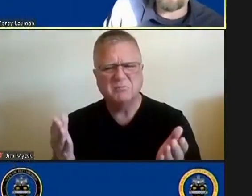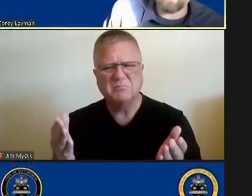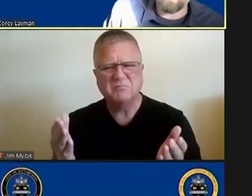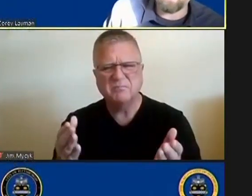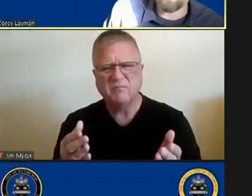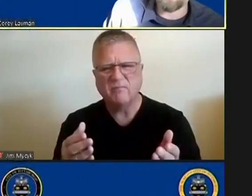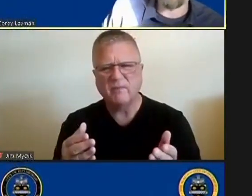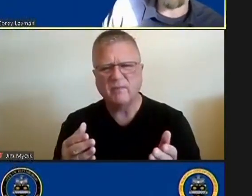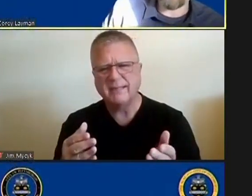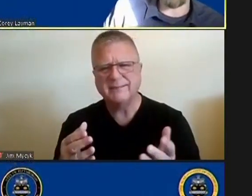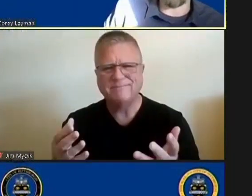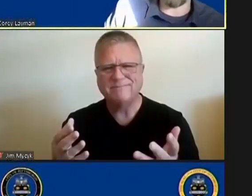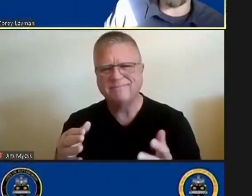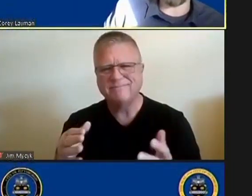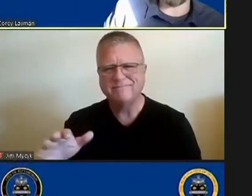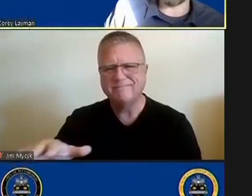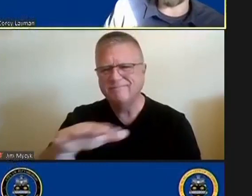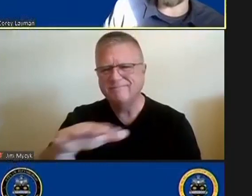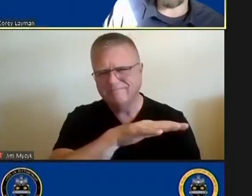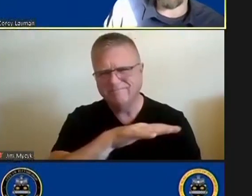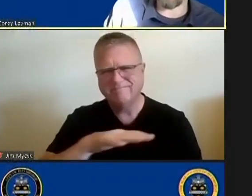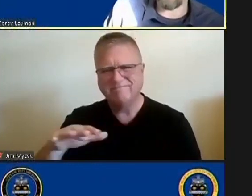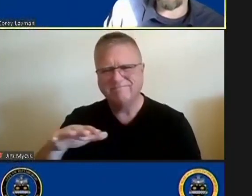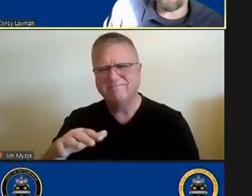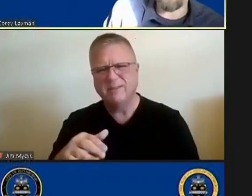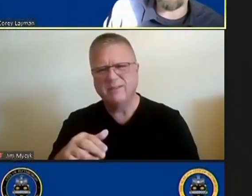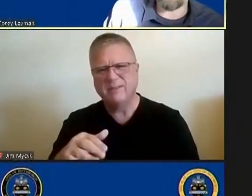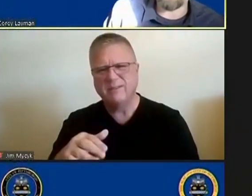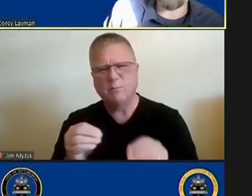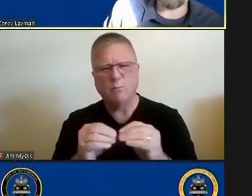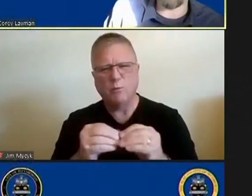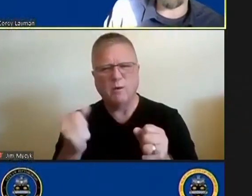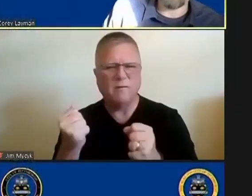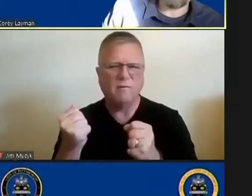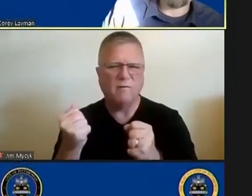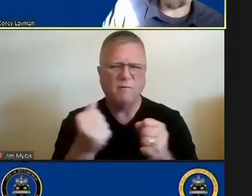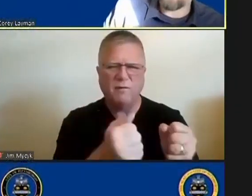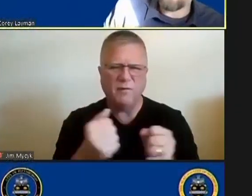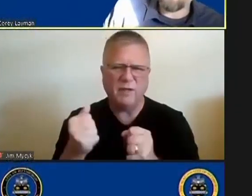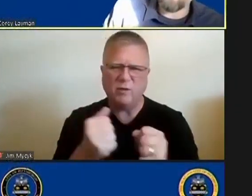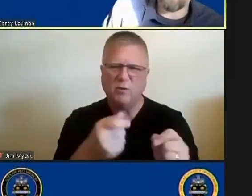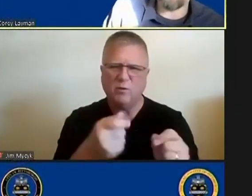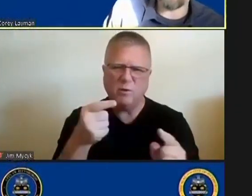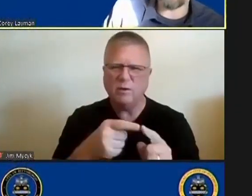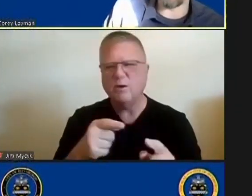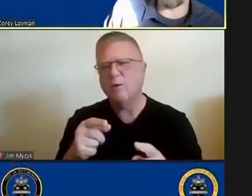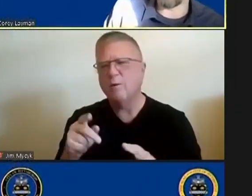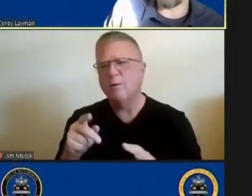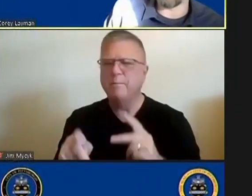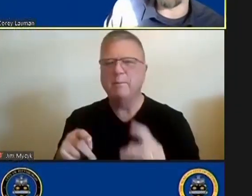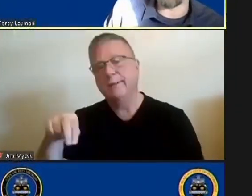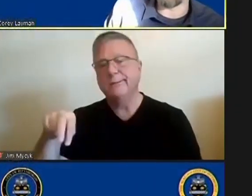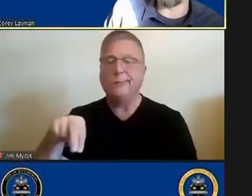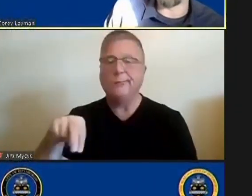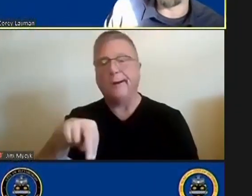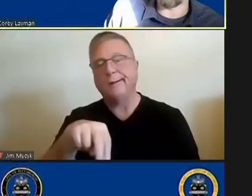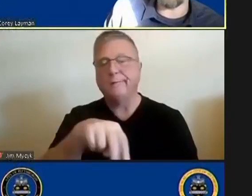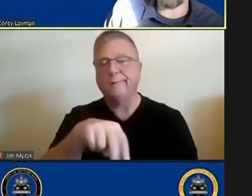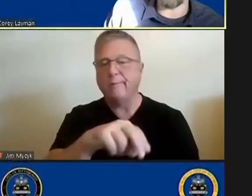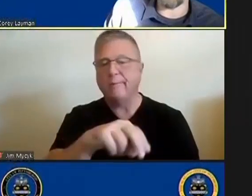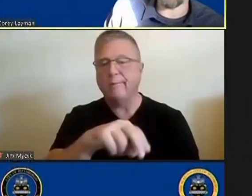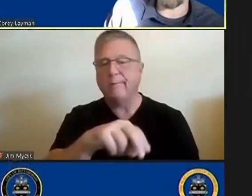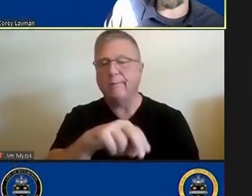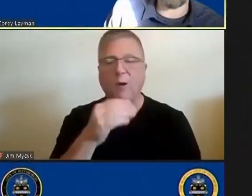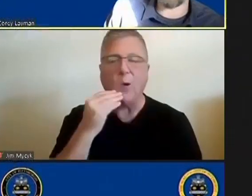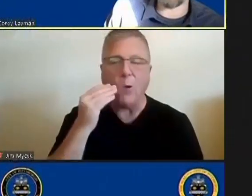fabric is vehicle oriented. This isn't an area where people are walking from their homes to a